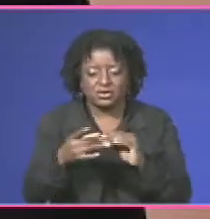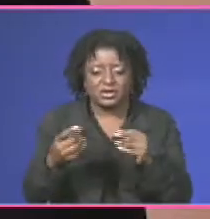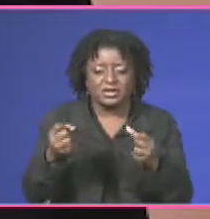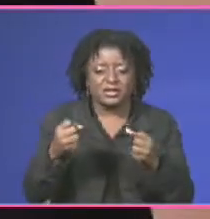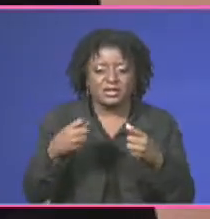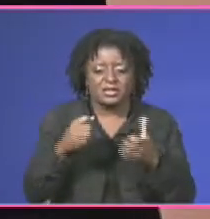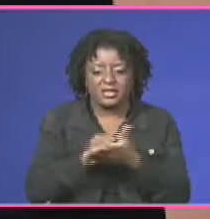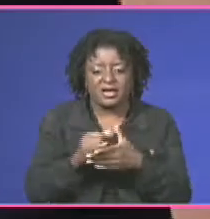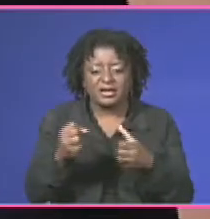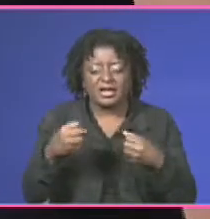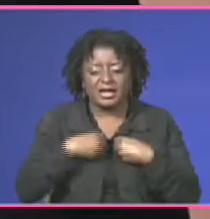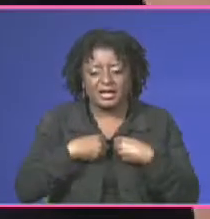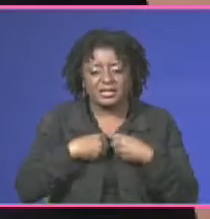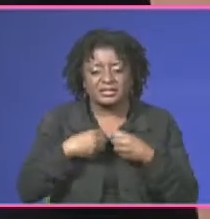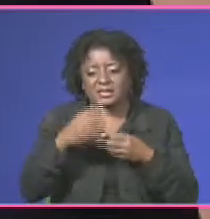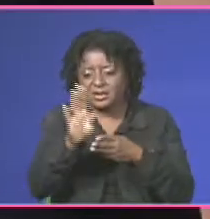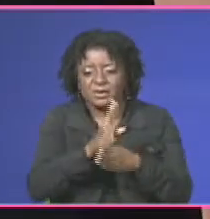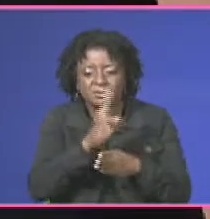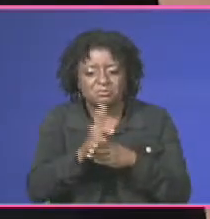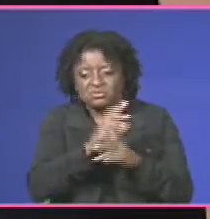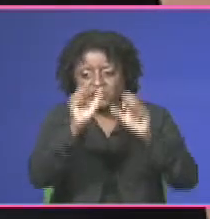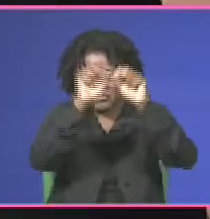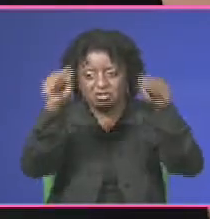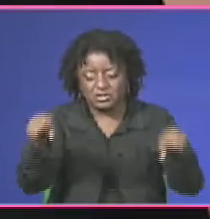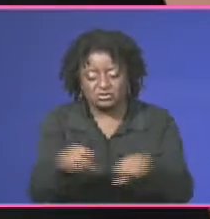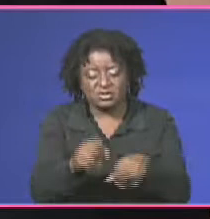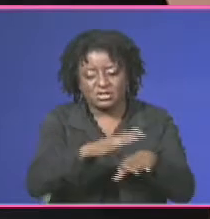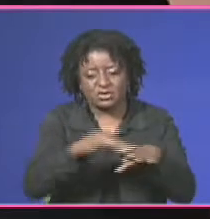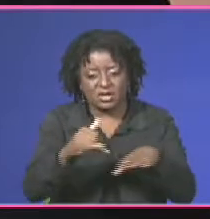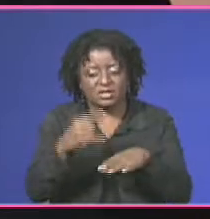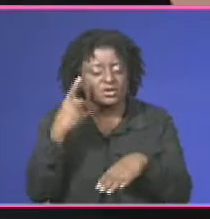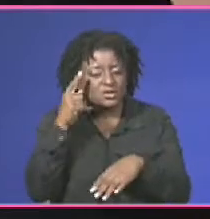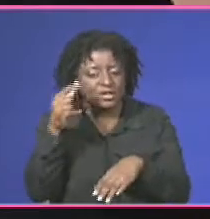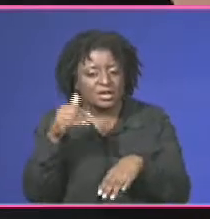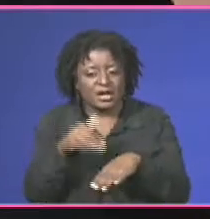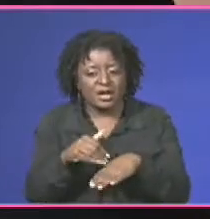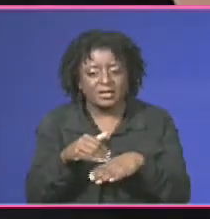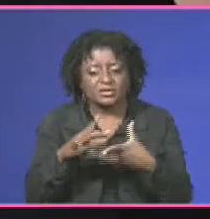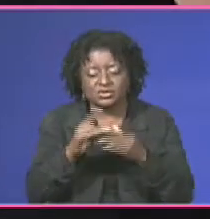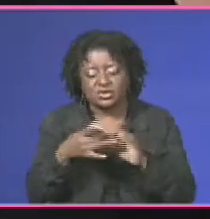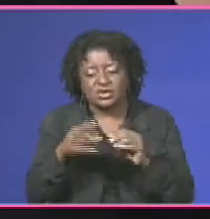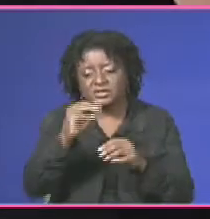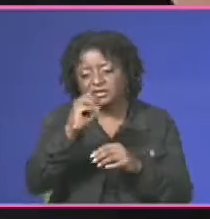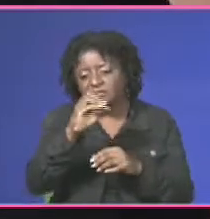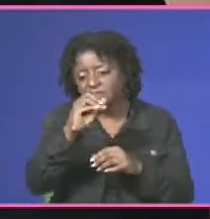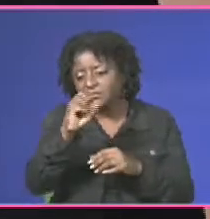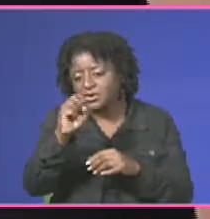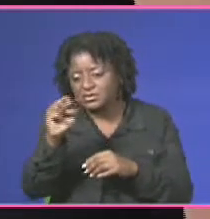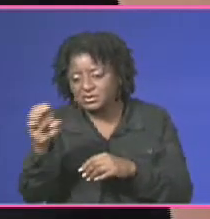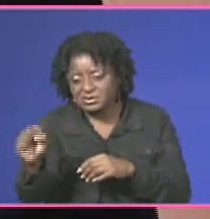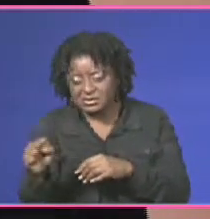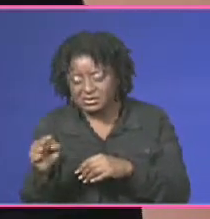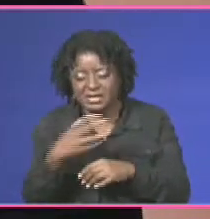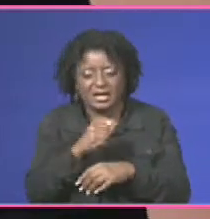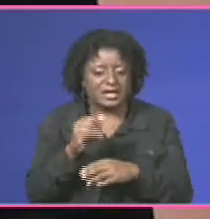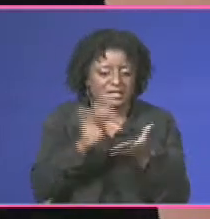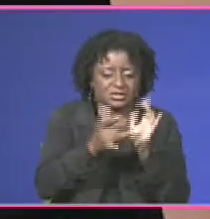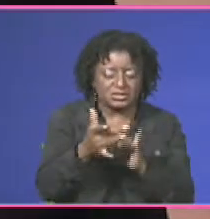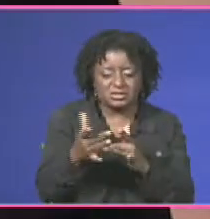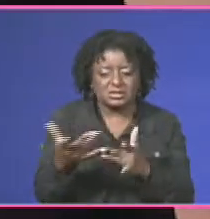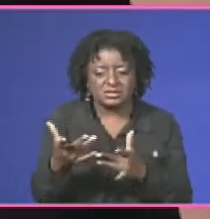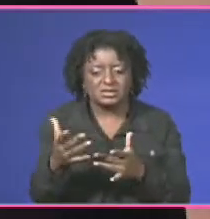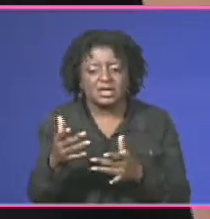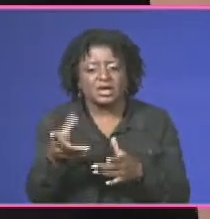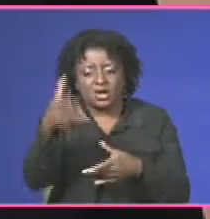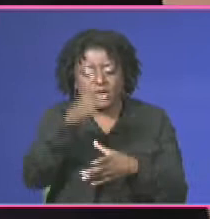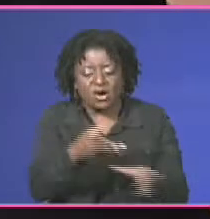such as Moses and or Joseph, and you look at the extreme circumstances in which they grew up and came through, and God rose them into a position of power